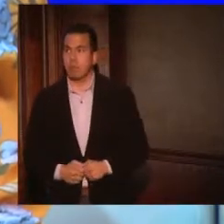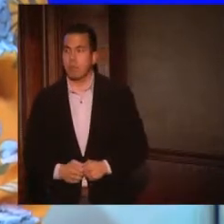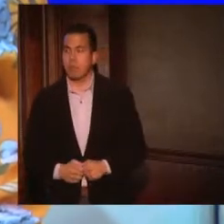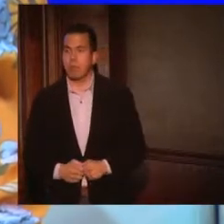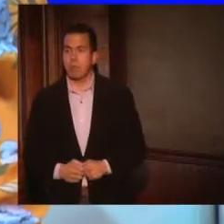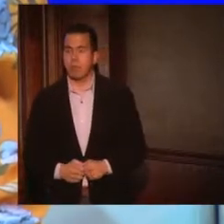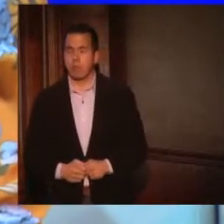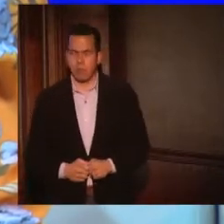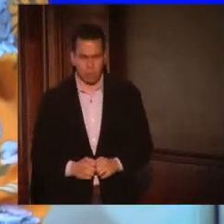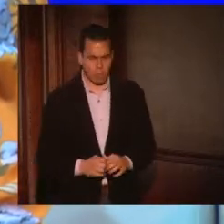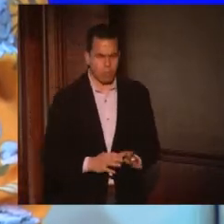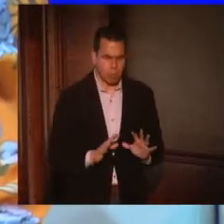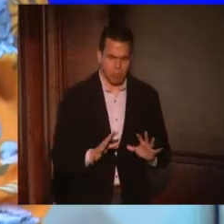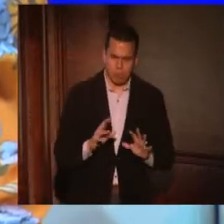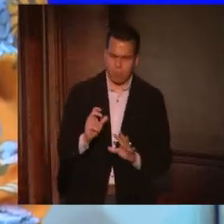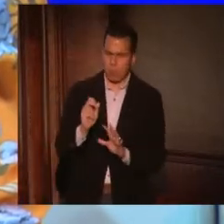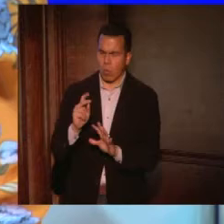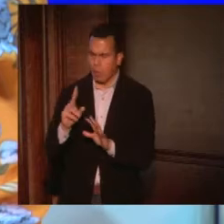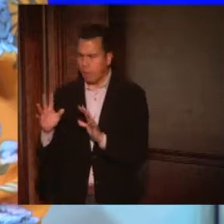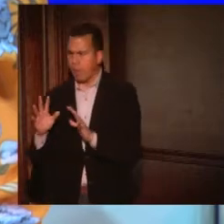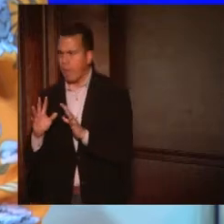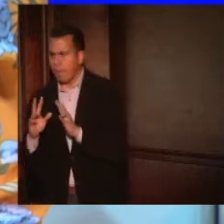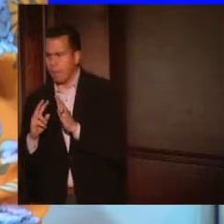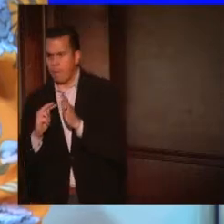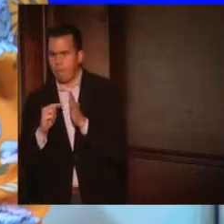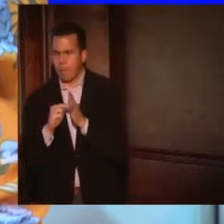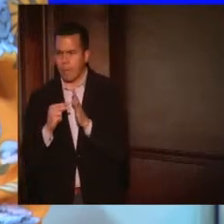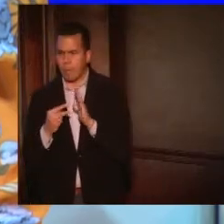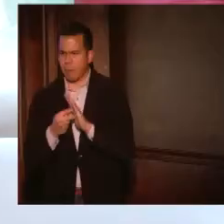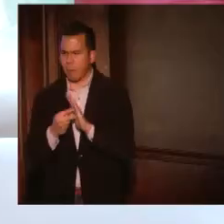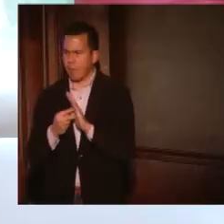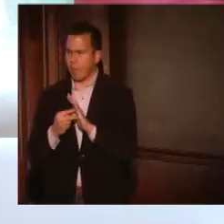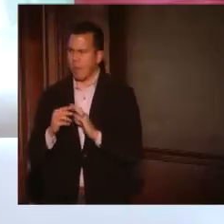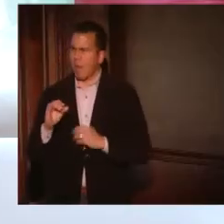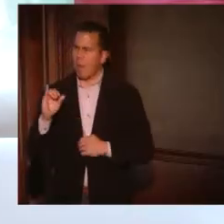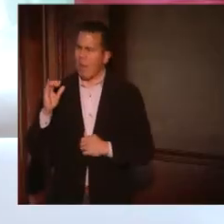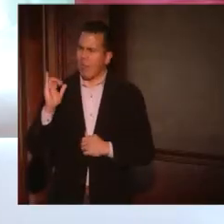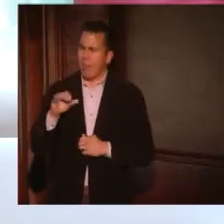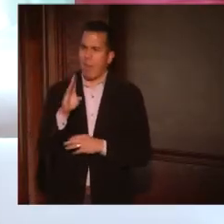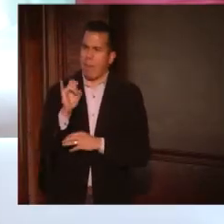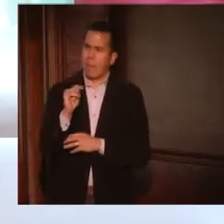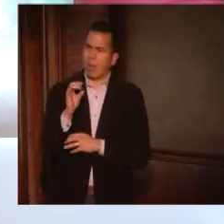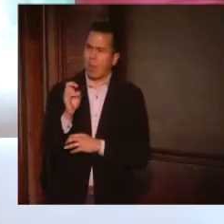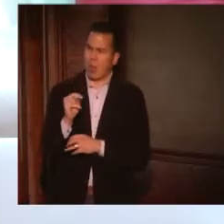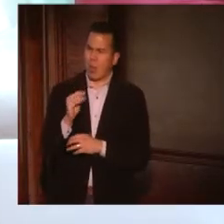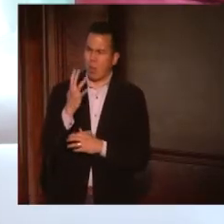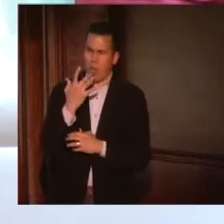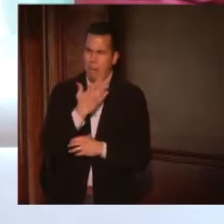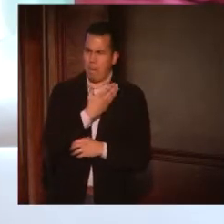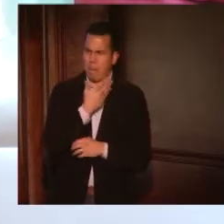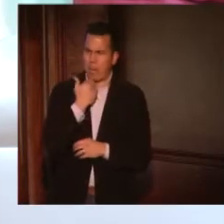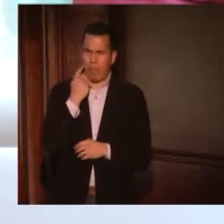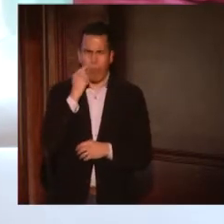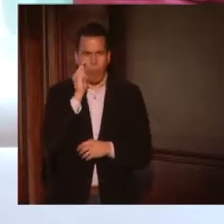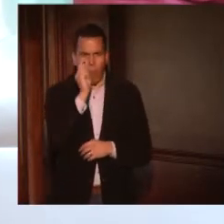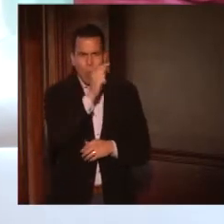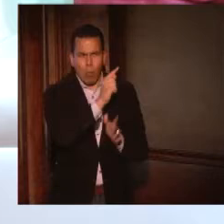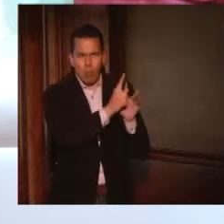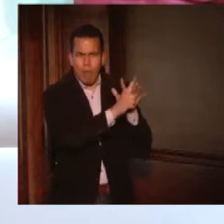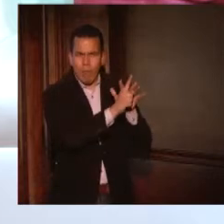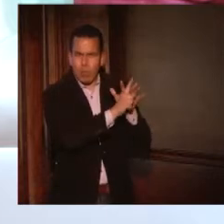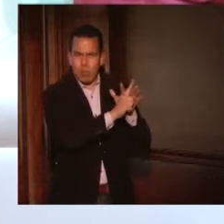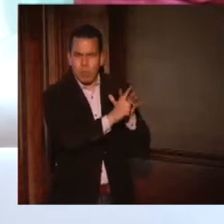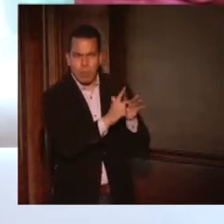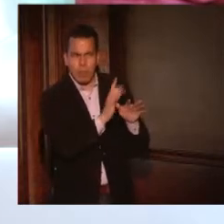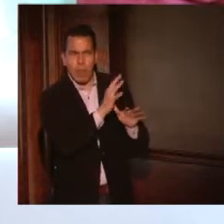think the question that raises is why is that better, for instance, for refugees than a traditional